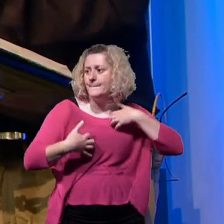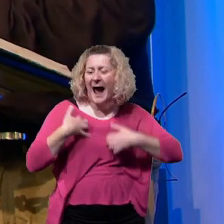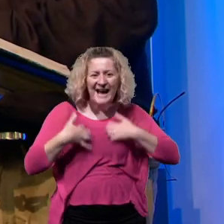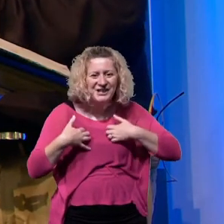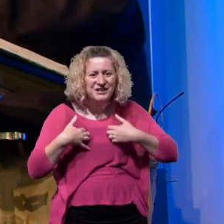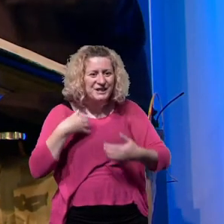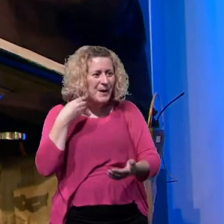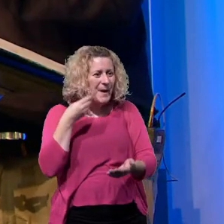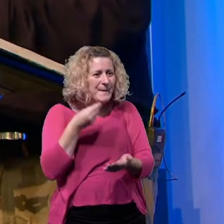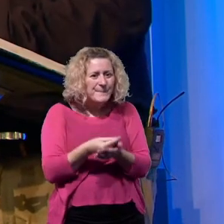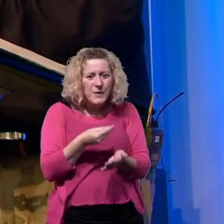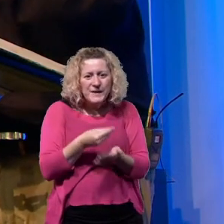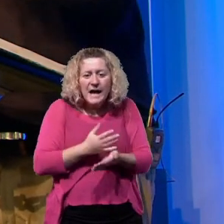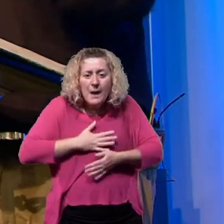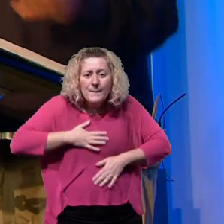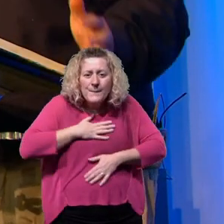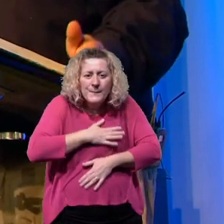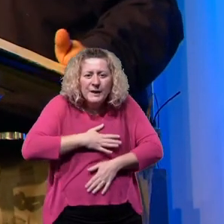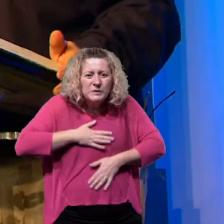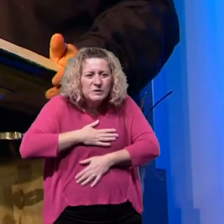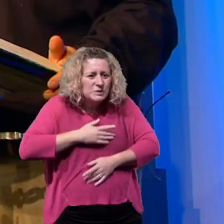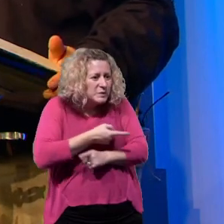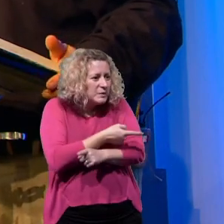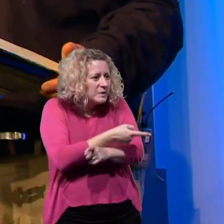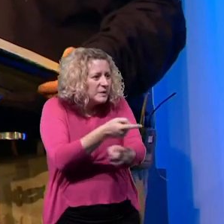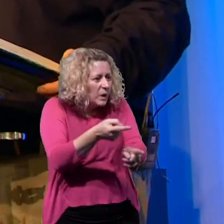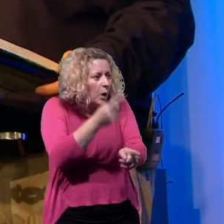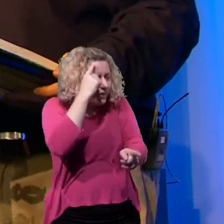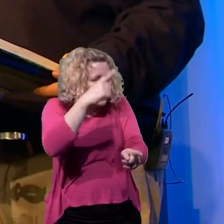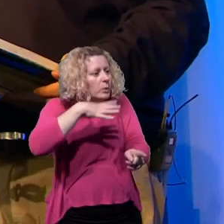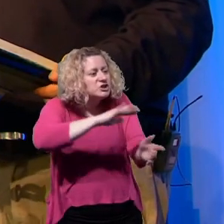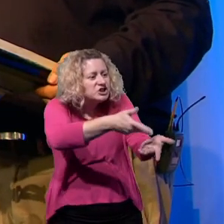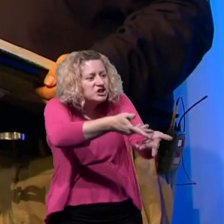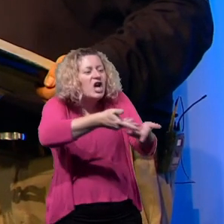to those things that we think will serve us.